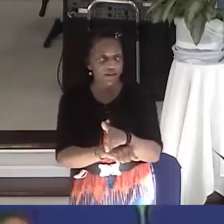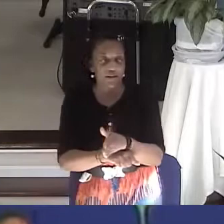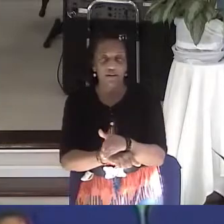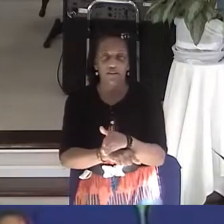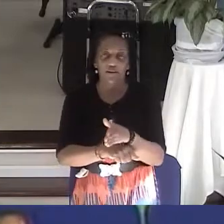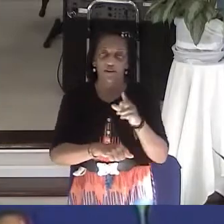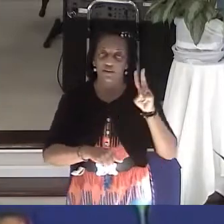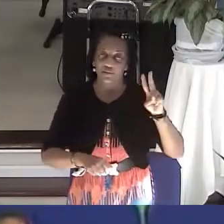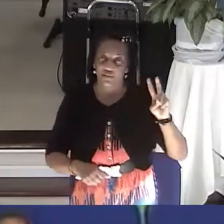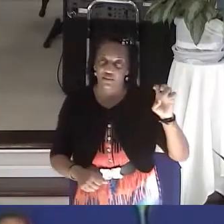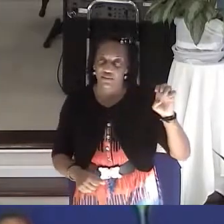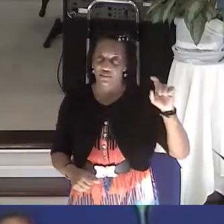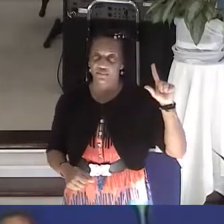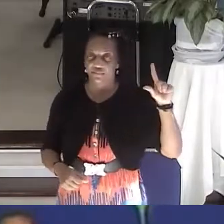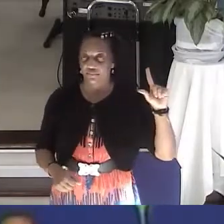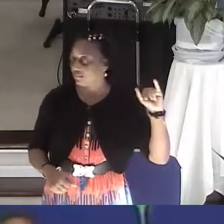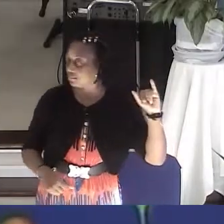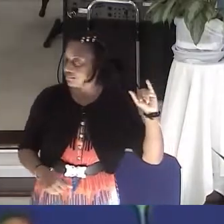lead me beyond the